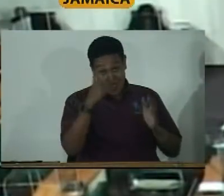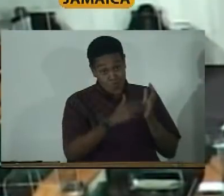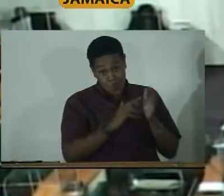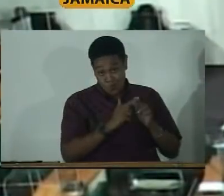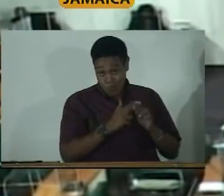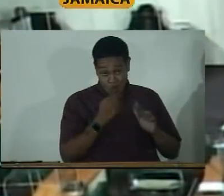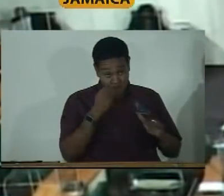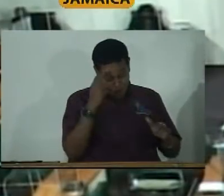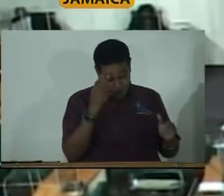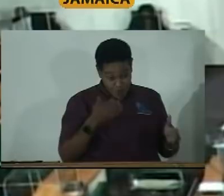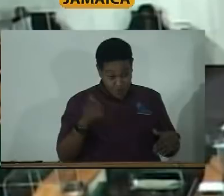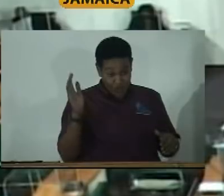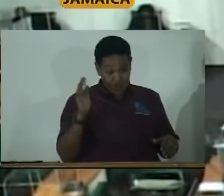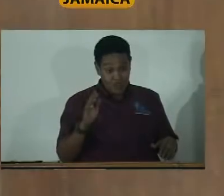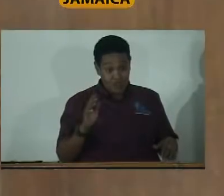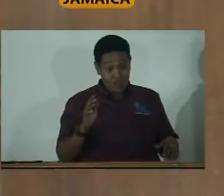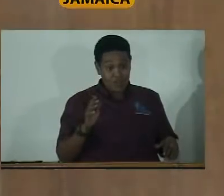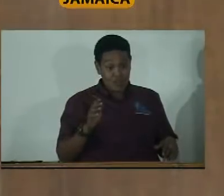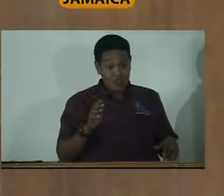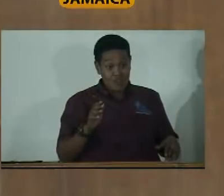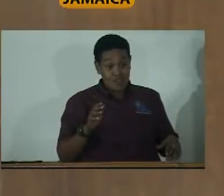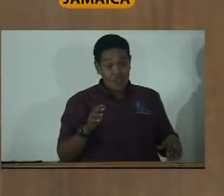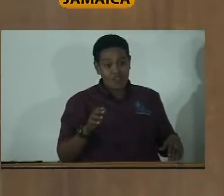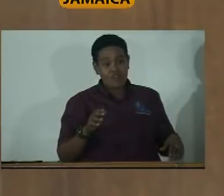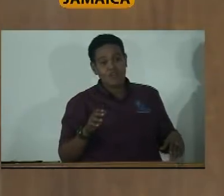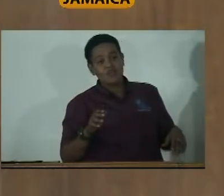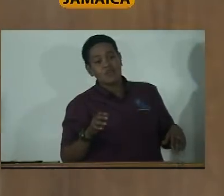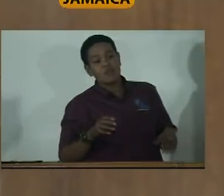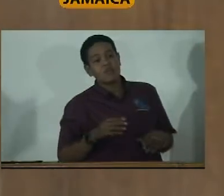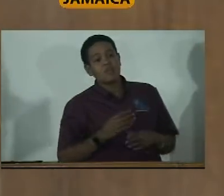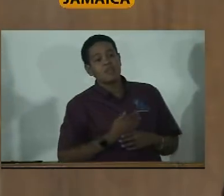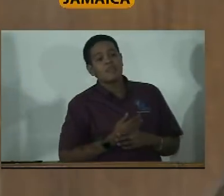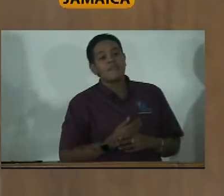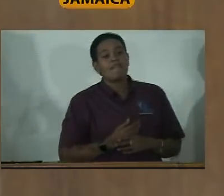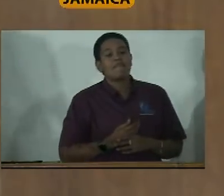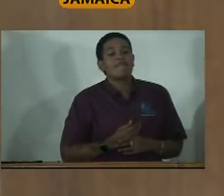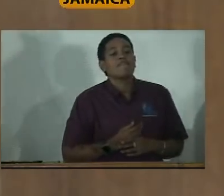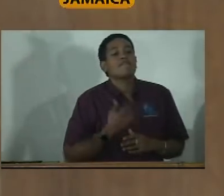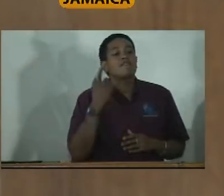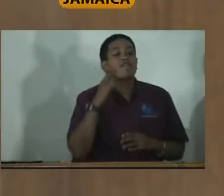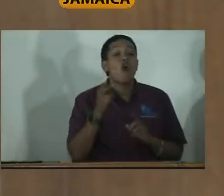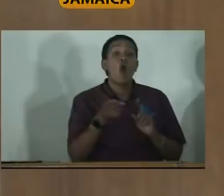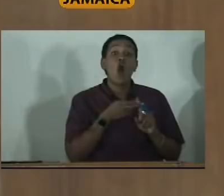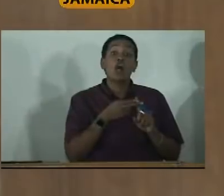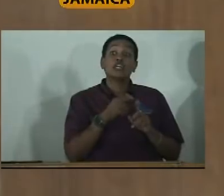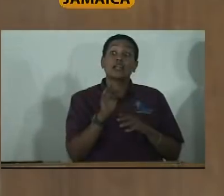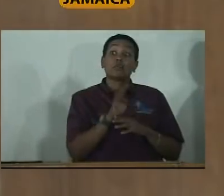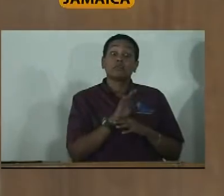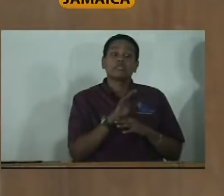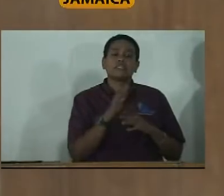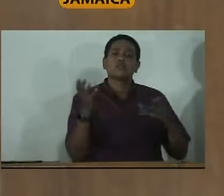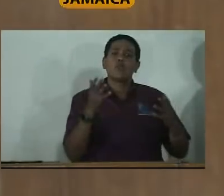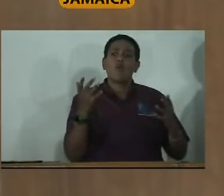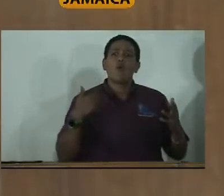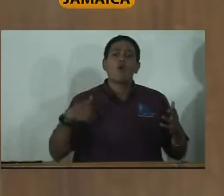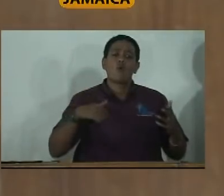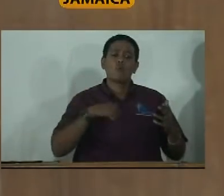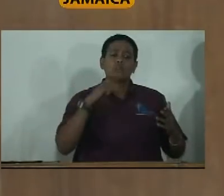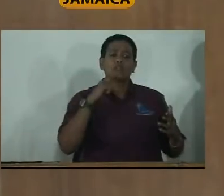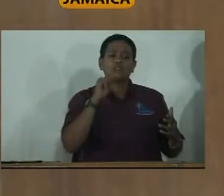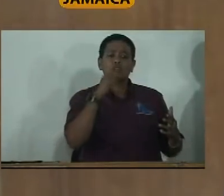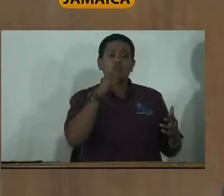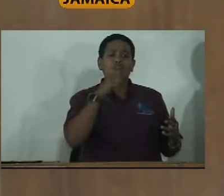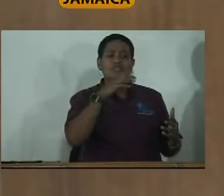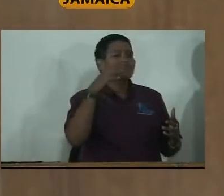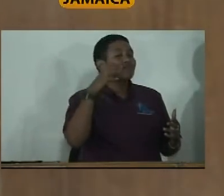Yes, and $1,000 per pound. So what I'm saying is that for the hotel industry, what we suffer as